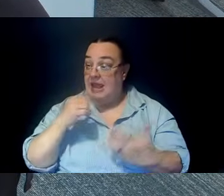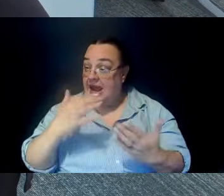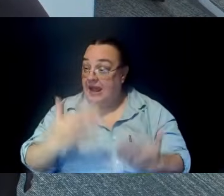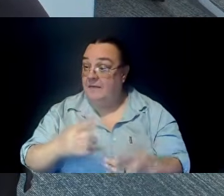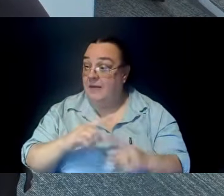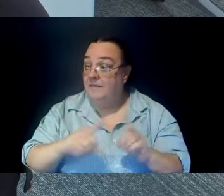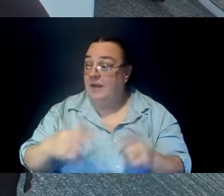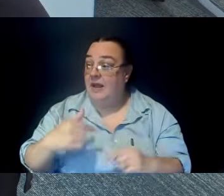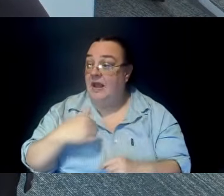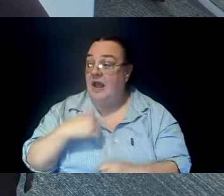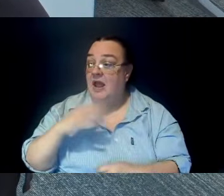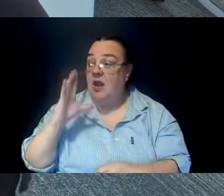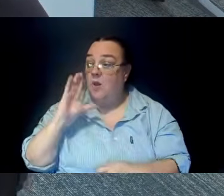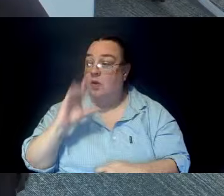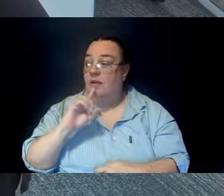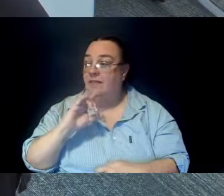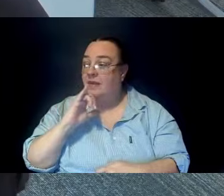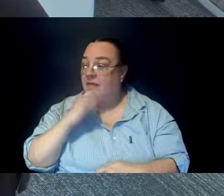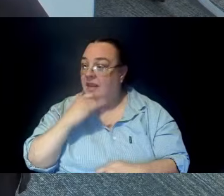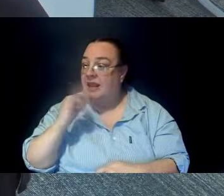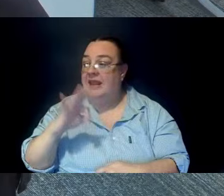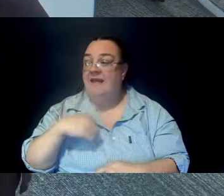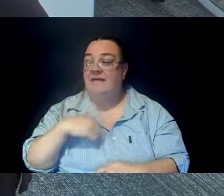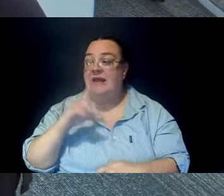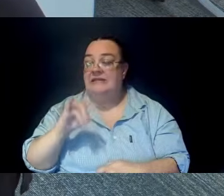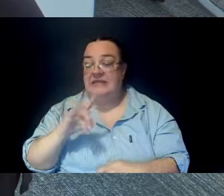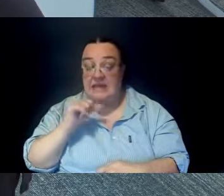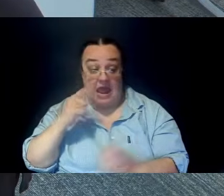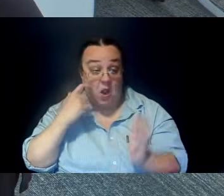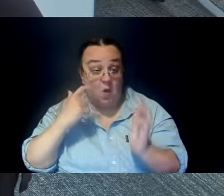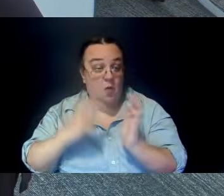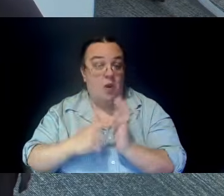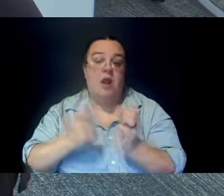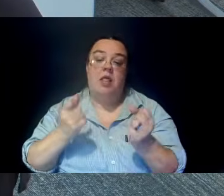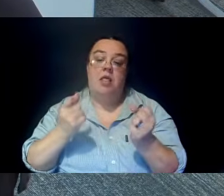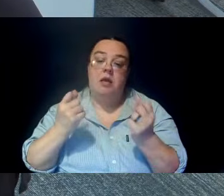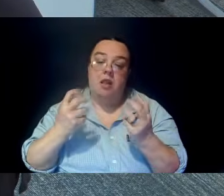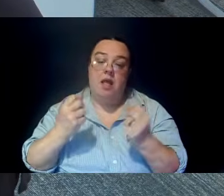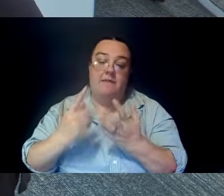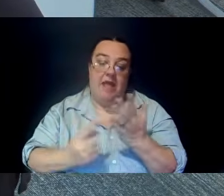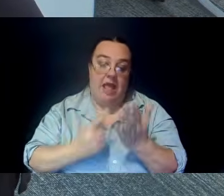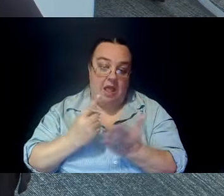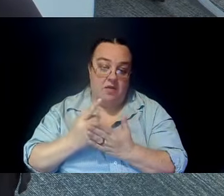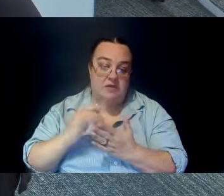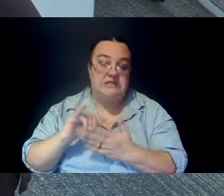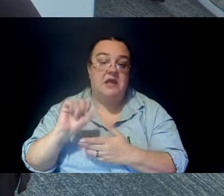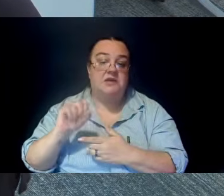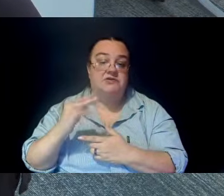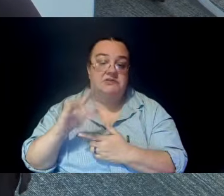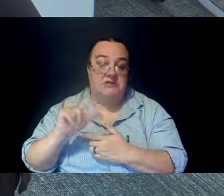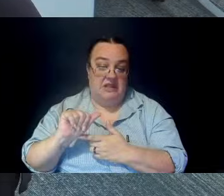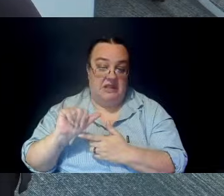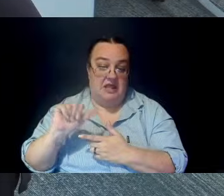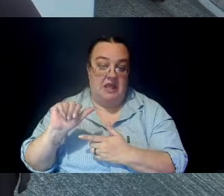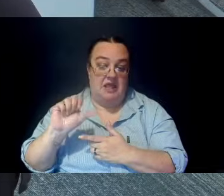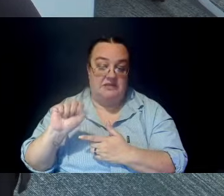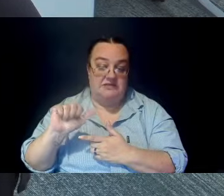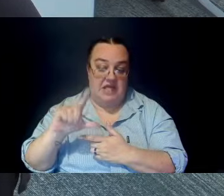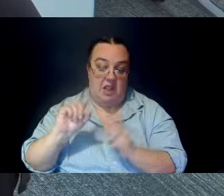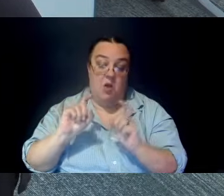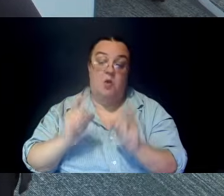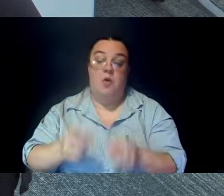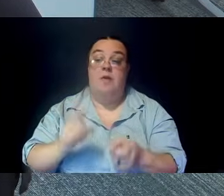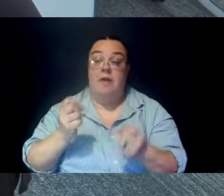would be remiss if I did not recognize the countless hours that Sheila Sallow contributes to this town in many ways,